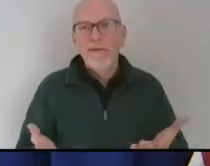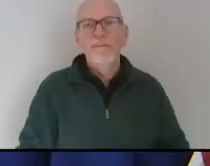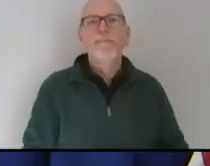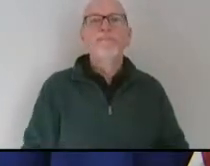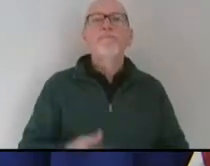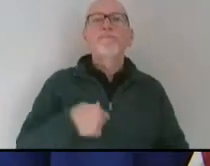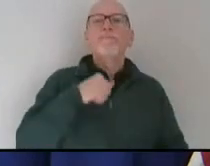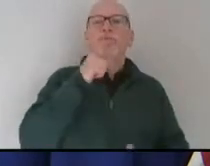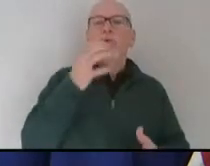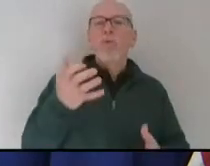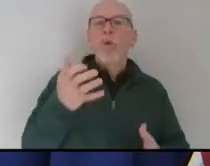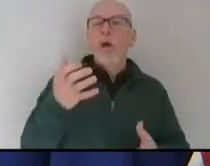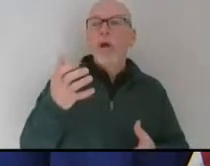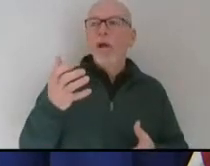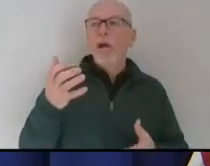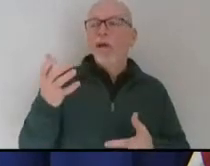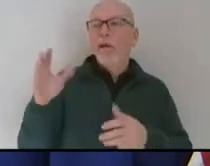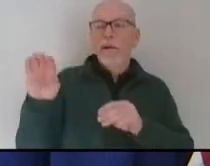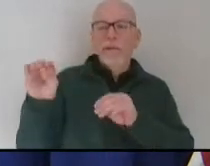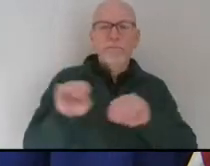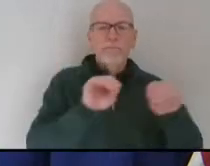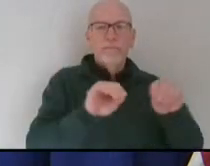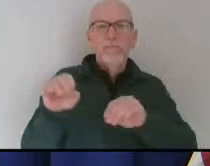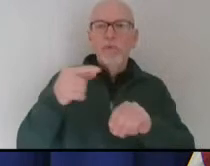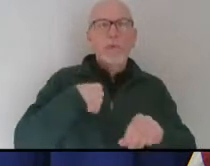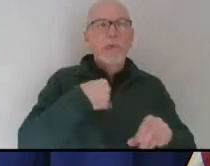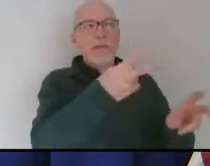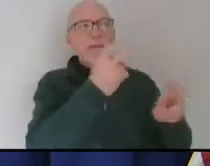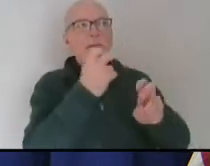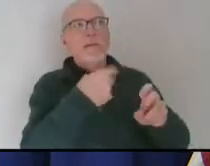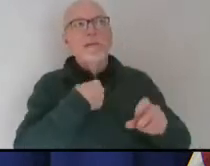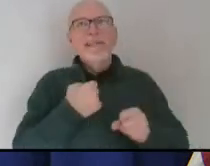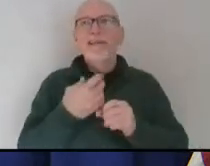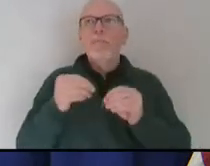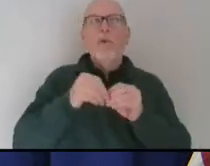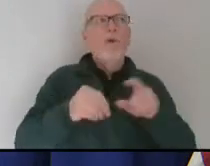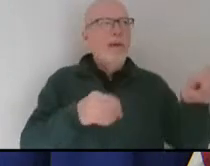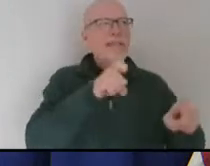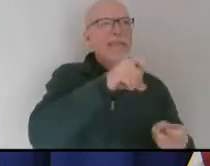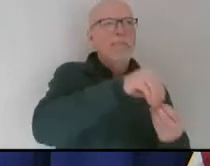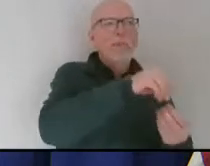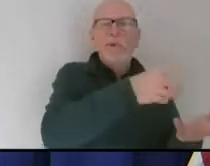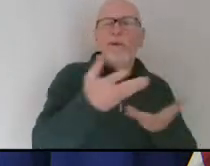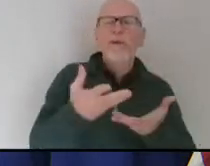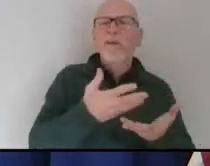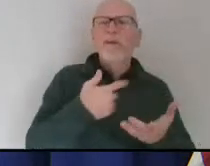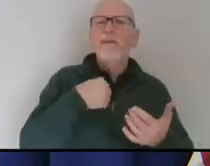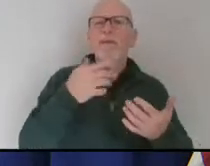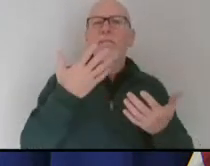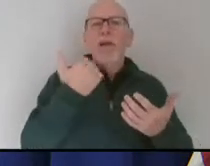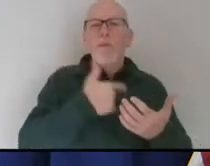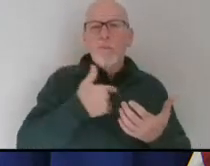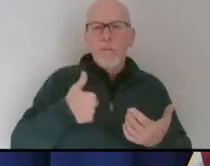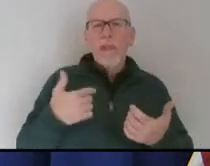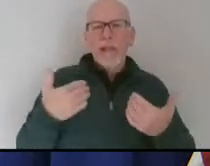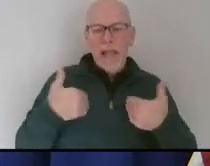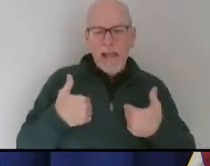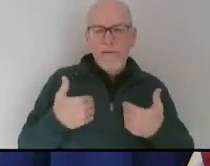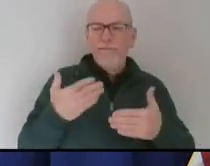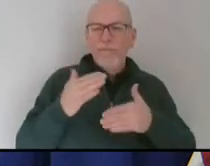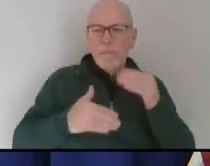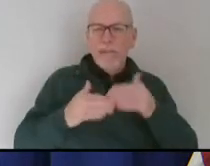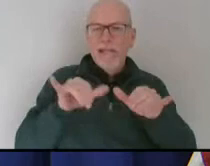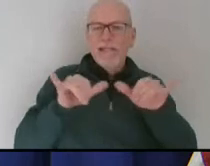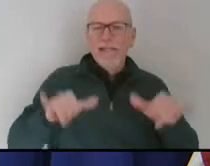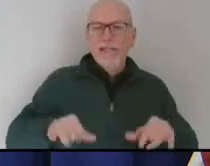rob Peter to pay Paul, or shift or redeploy our level. because we have built out a system here